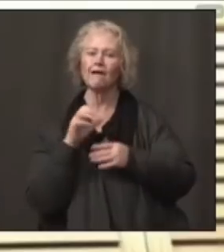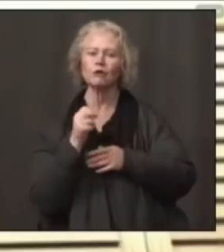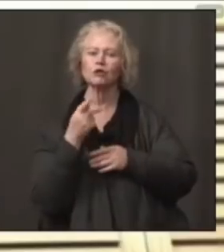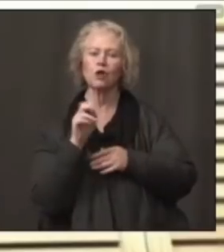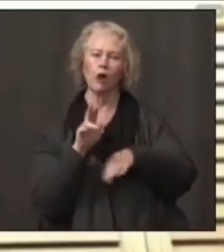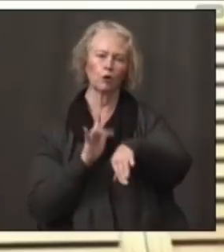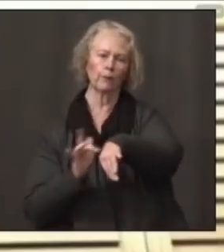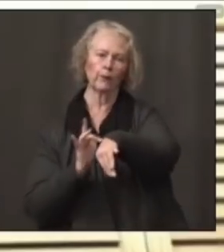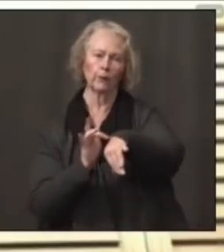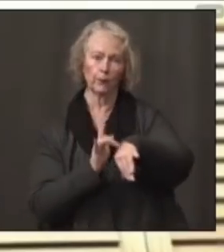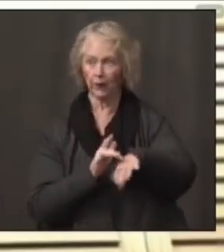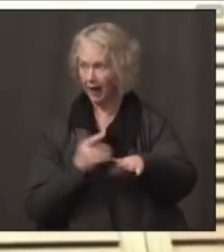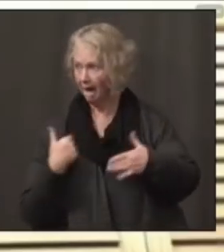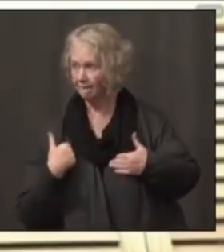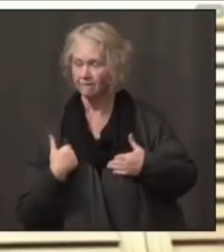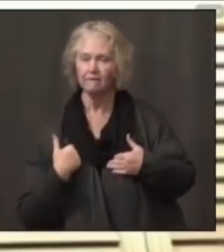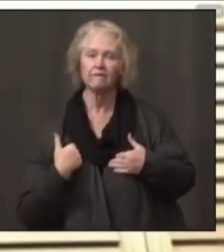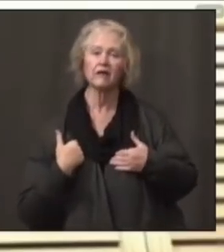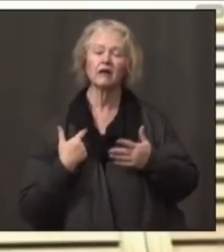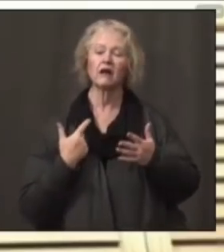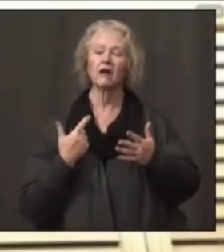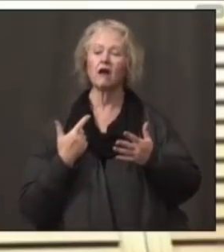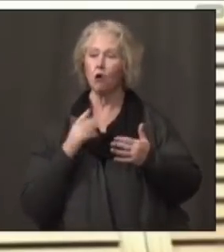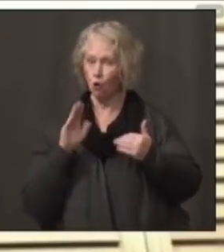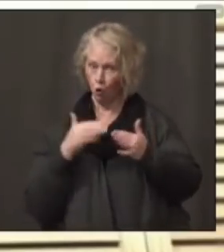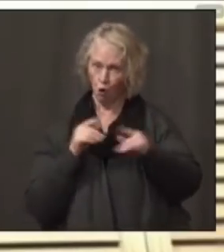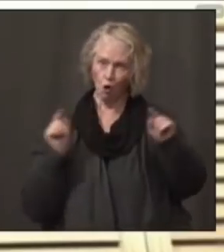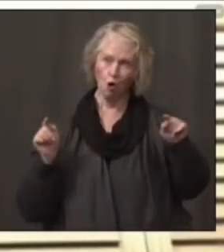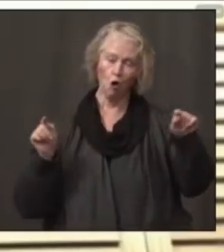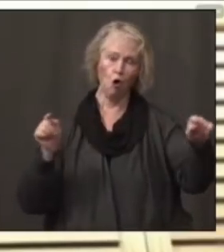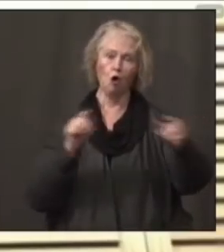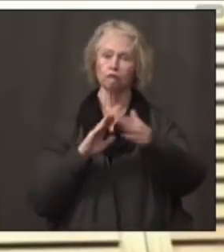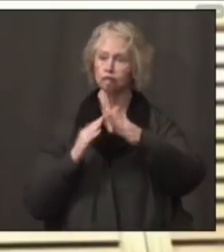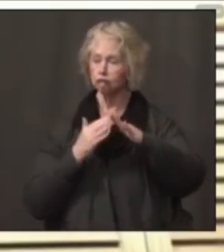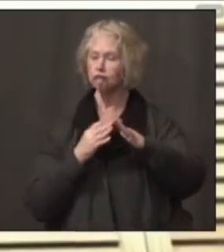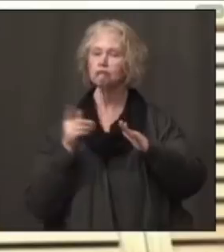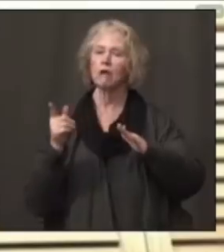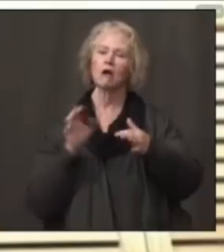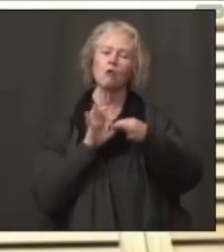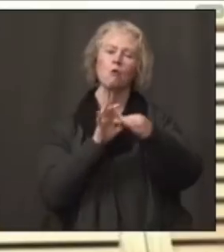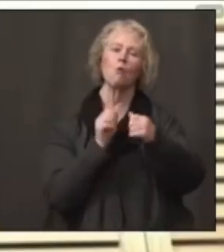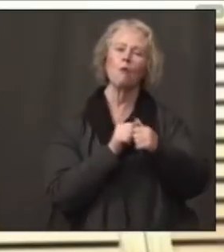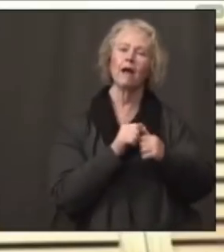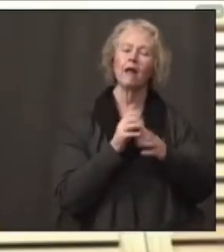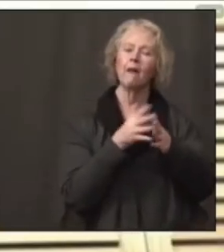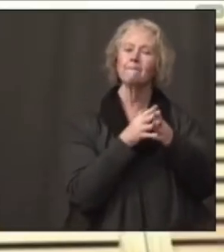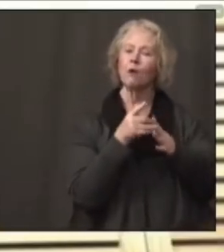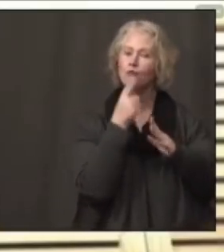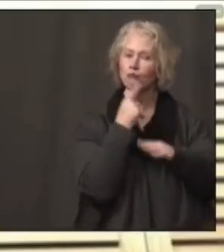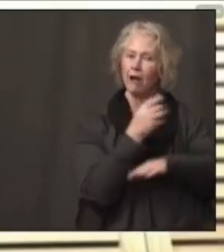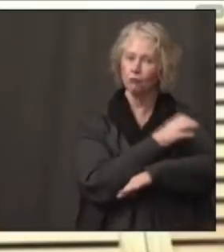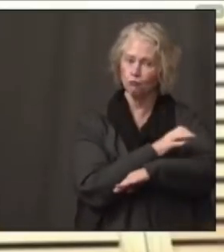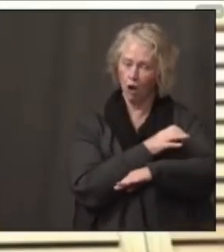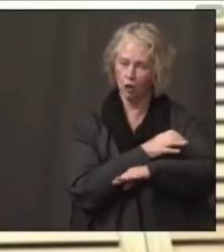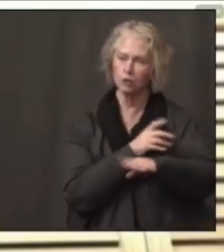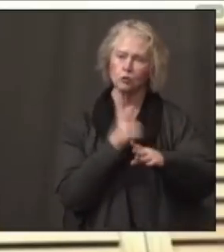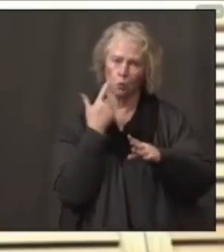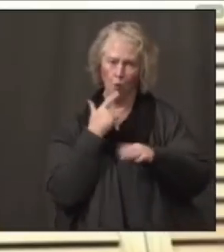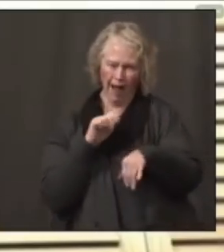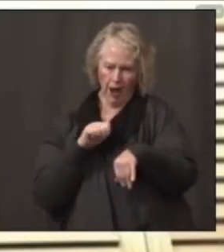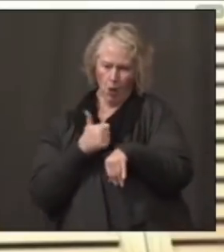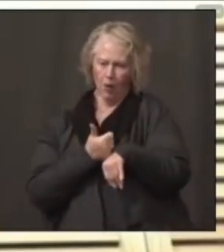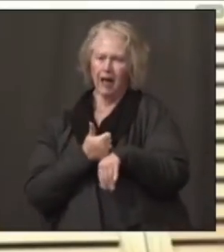of our municipalities have received instructions from the American Red Cross and our agency on how to conduct